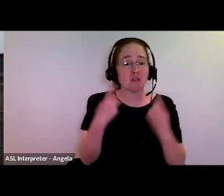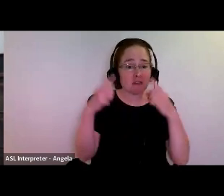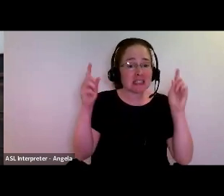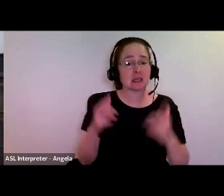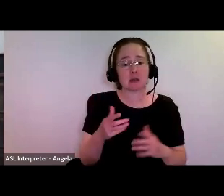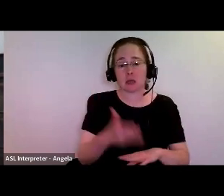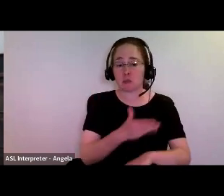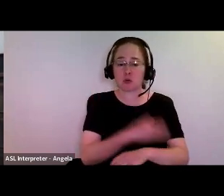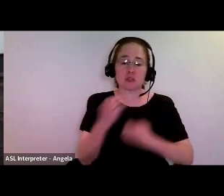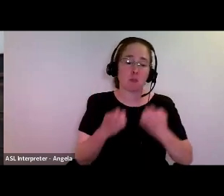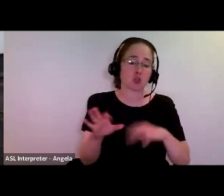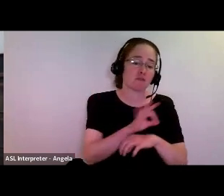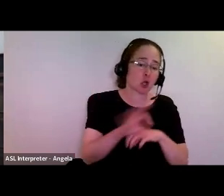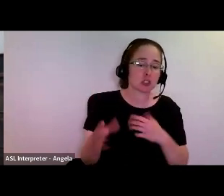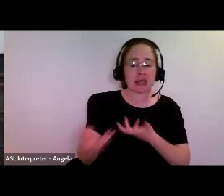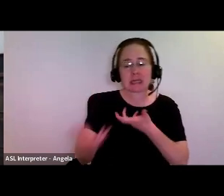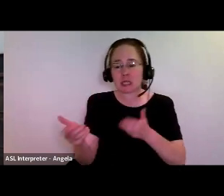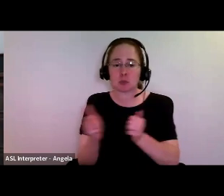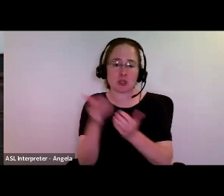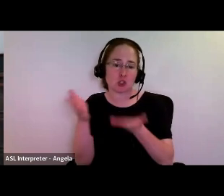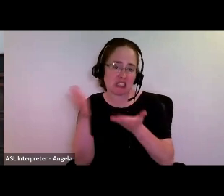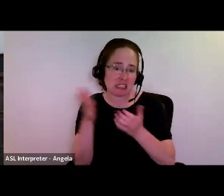functioning, improves engagement in services.